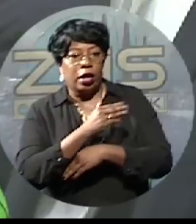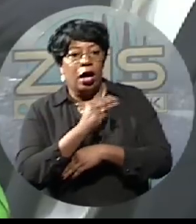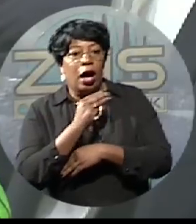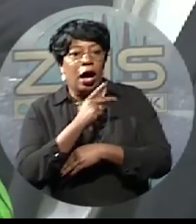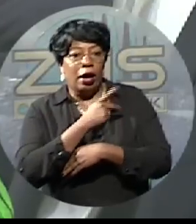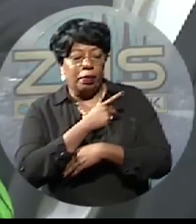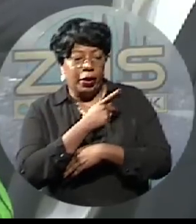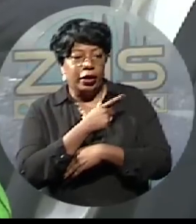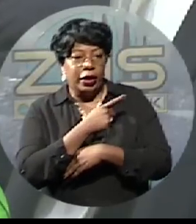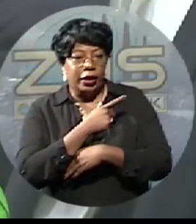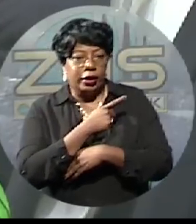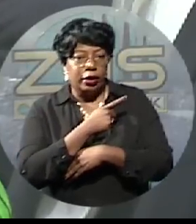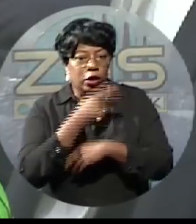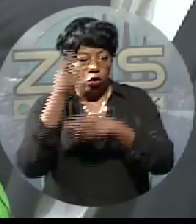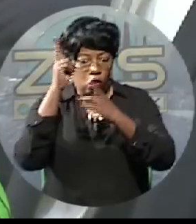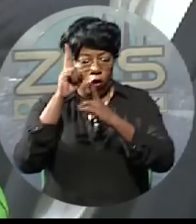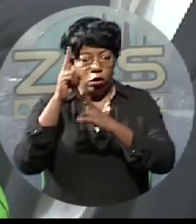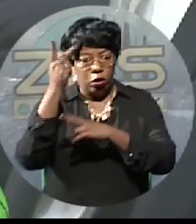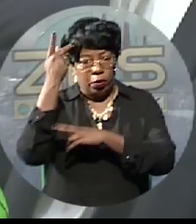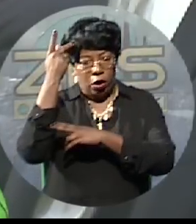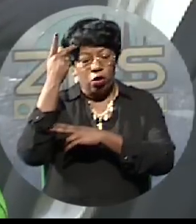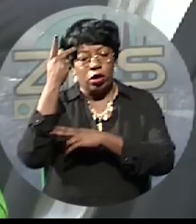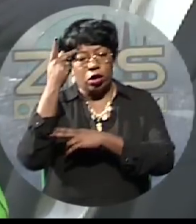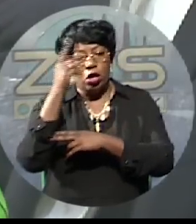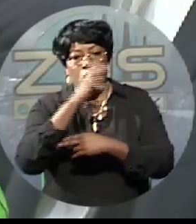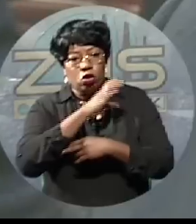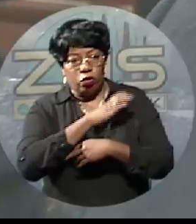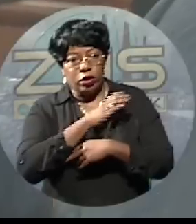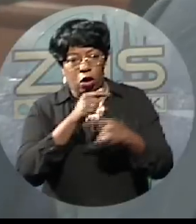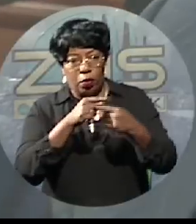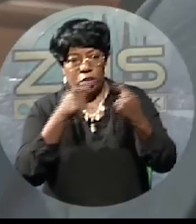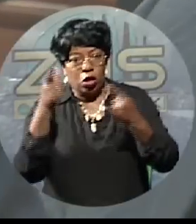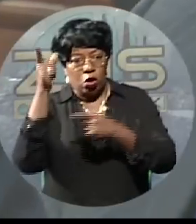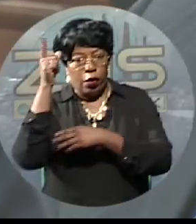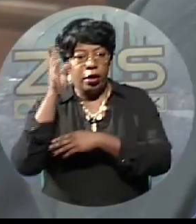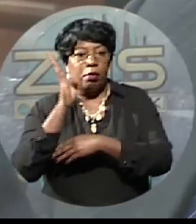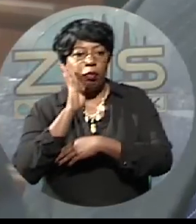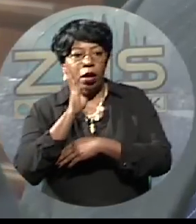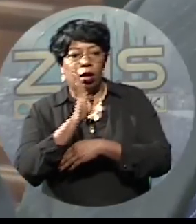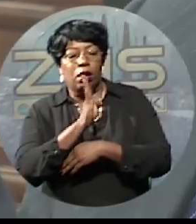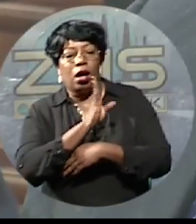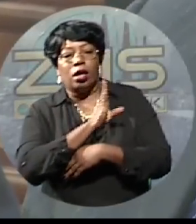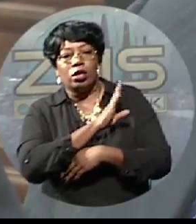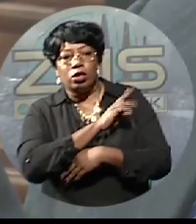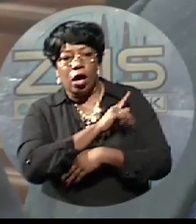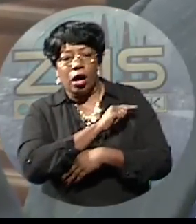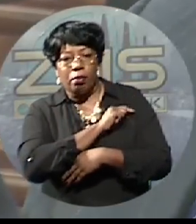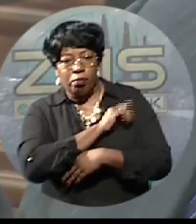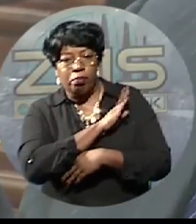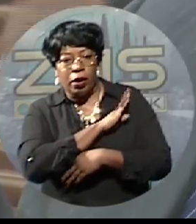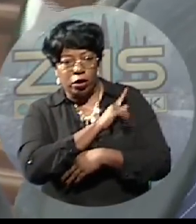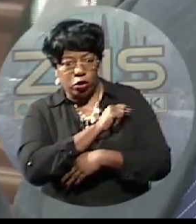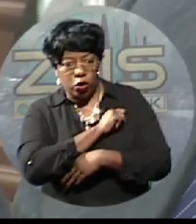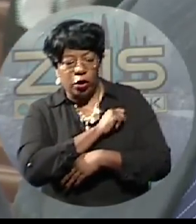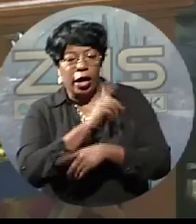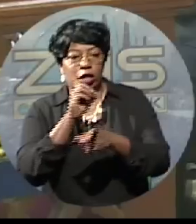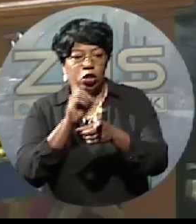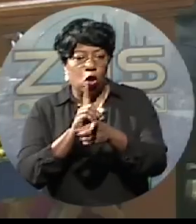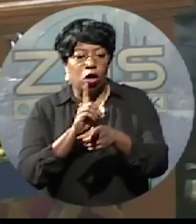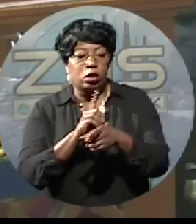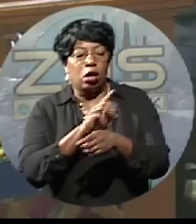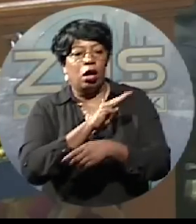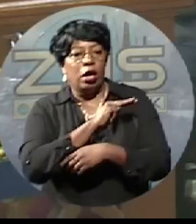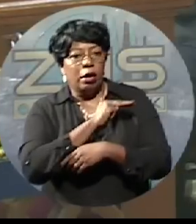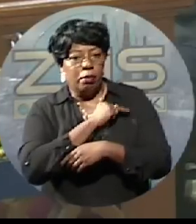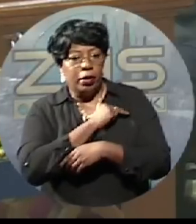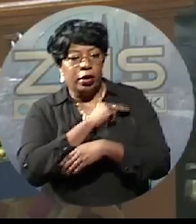Prime Minister the Right Honorable Perry Christie, Opposition Leader in Parliament Loretta Butler-Turner, and Free National Movement Leader Dr. Hubert Minnis,